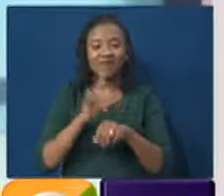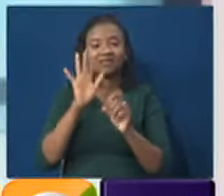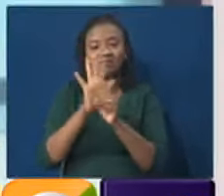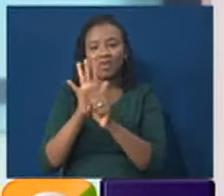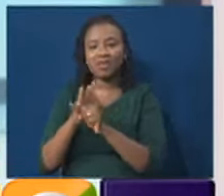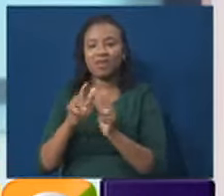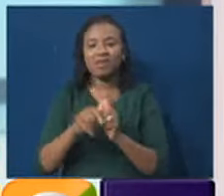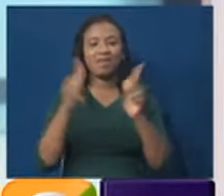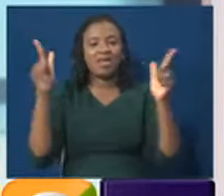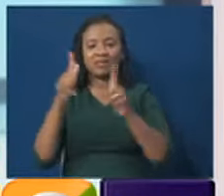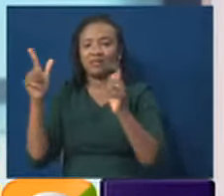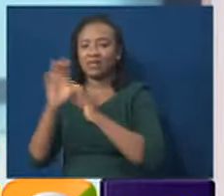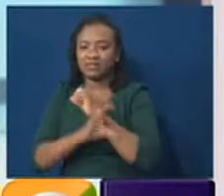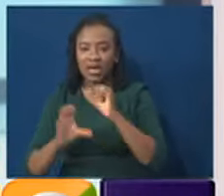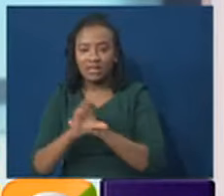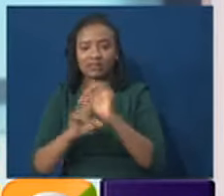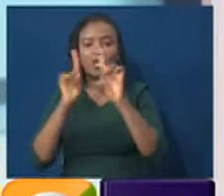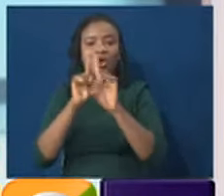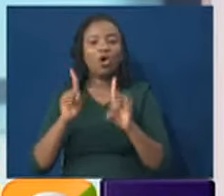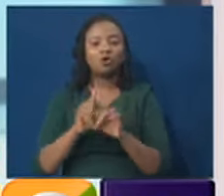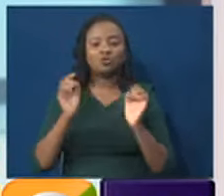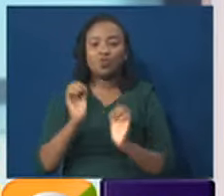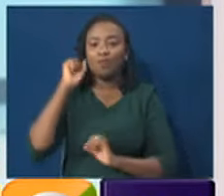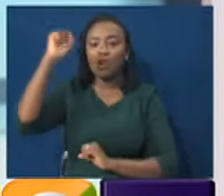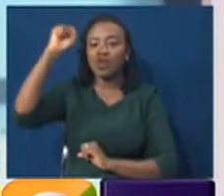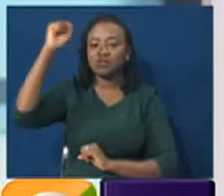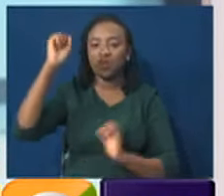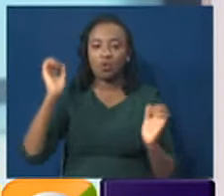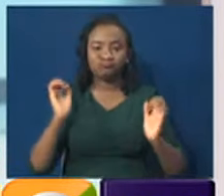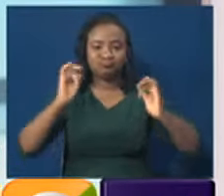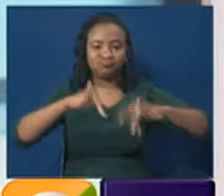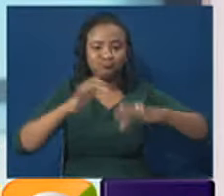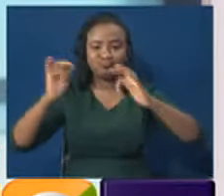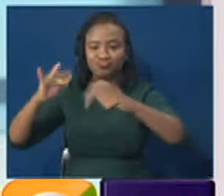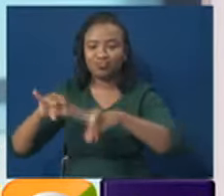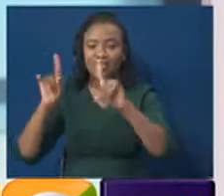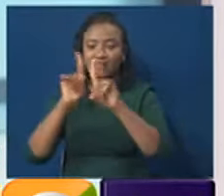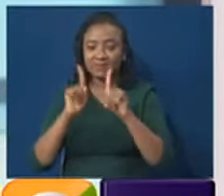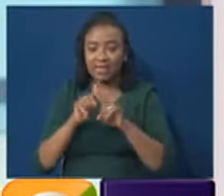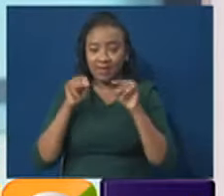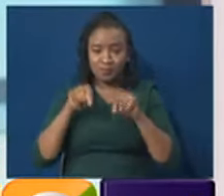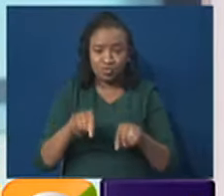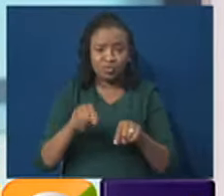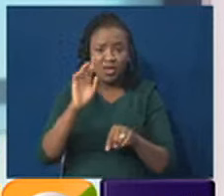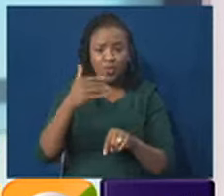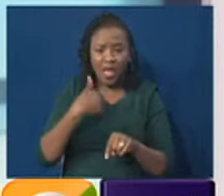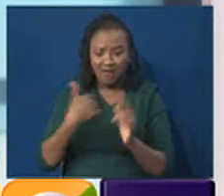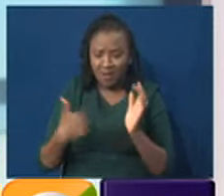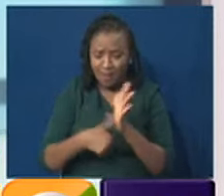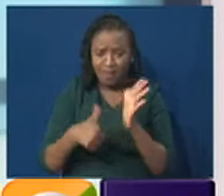the political events and crisis. As we speak today, we have an issue, a crisis